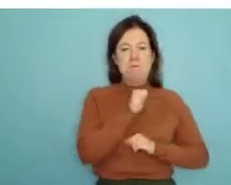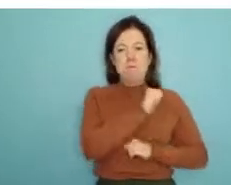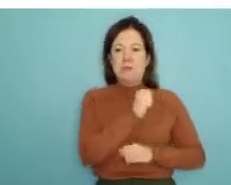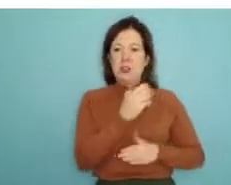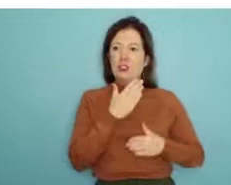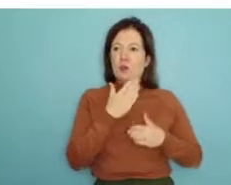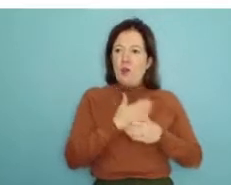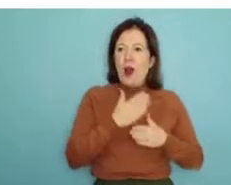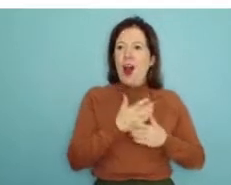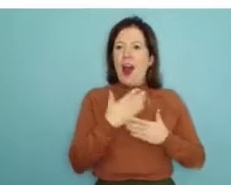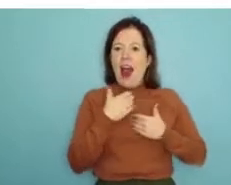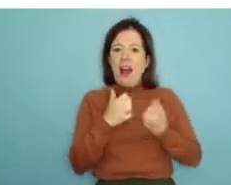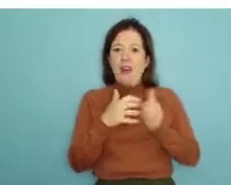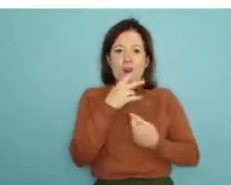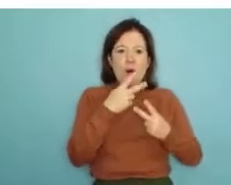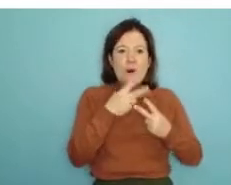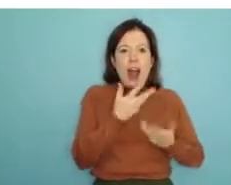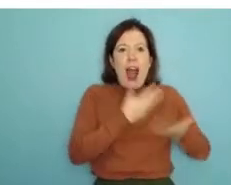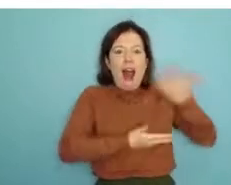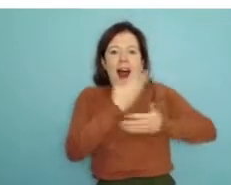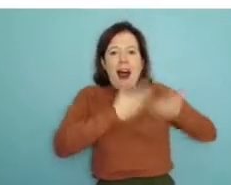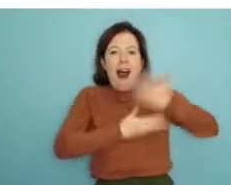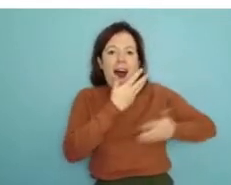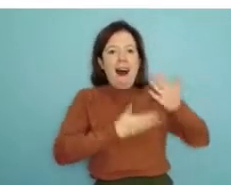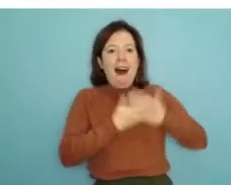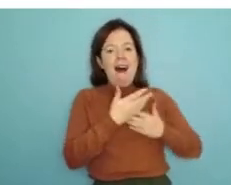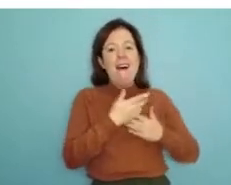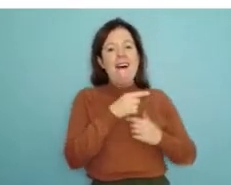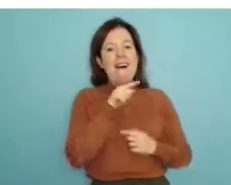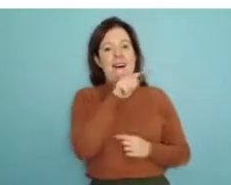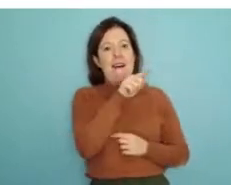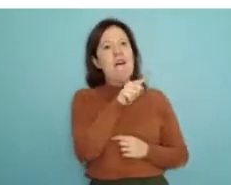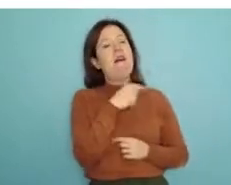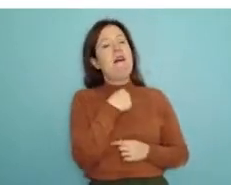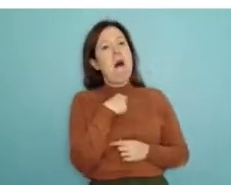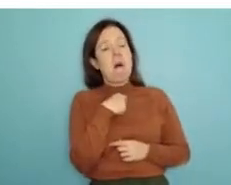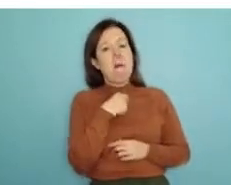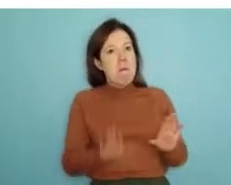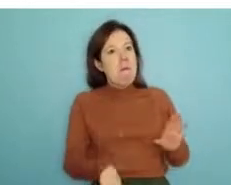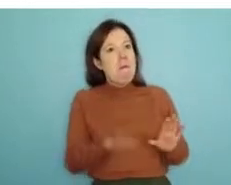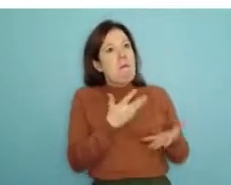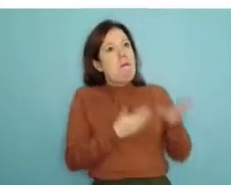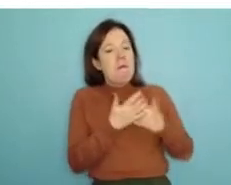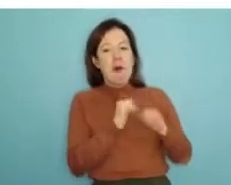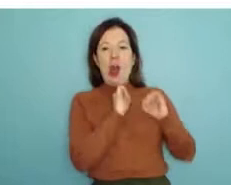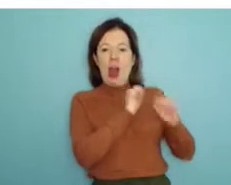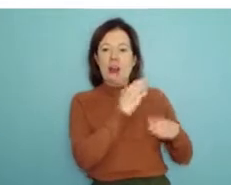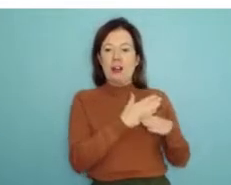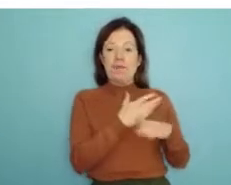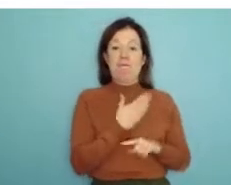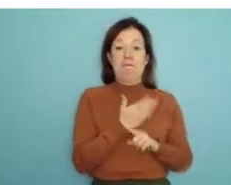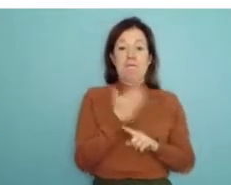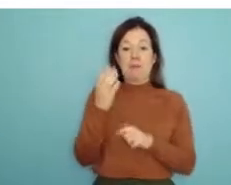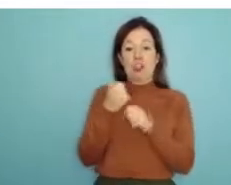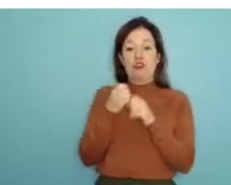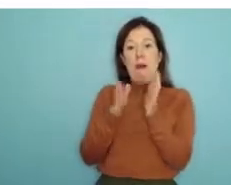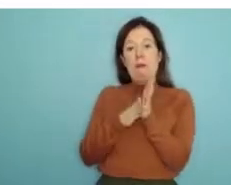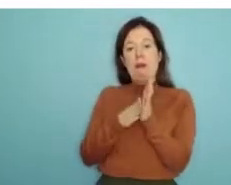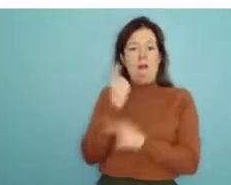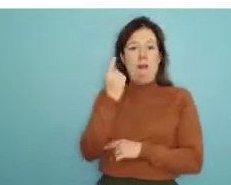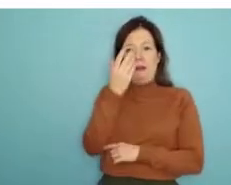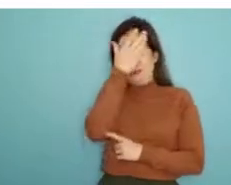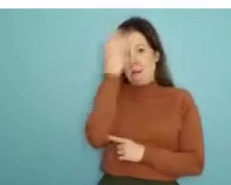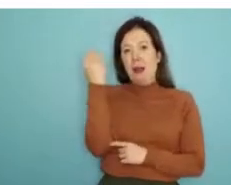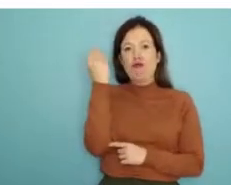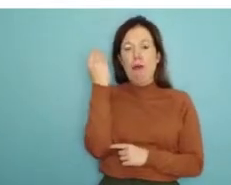care, and was very much something I was aware of growing up. My grandmother had dementia,